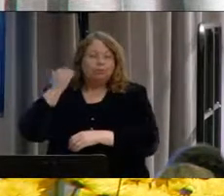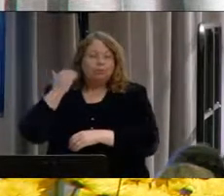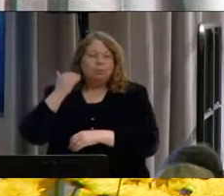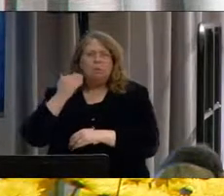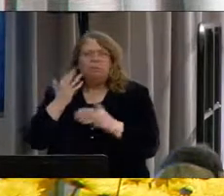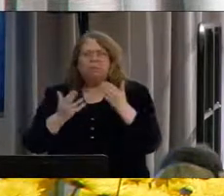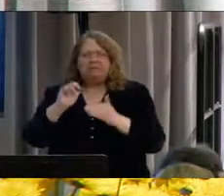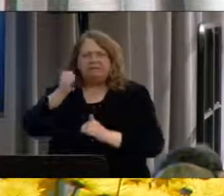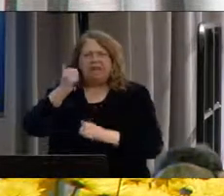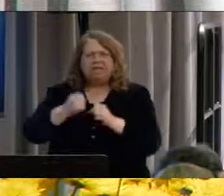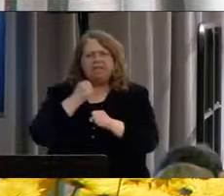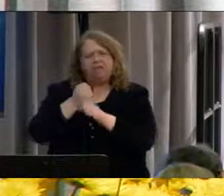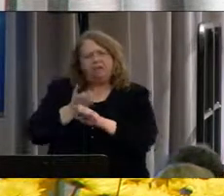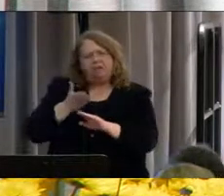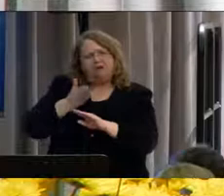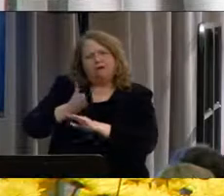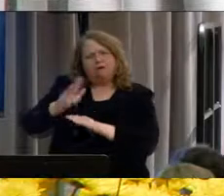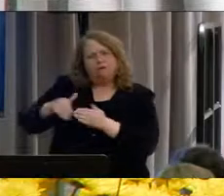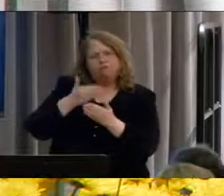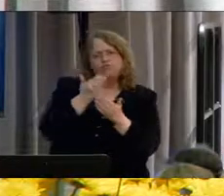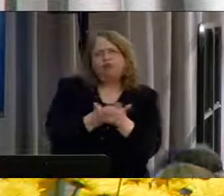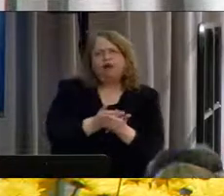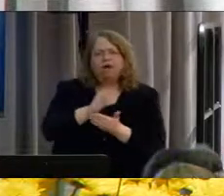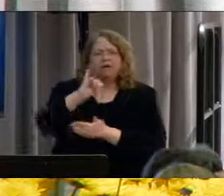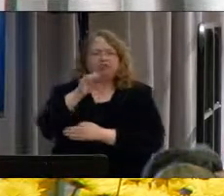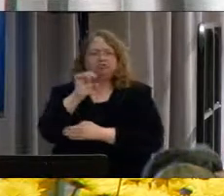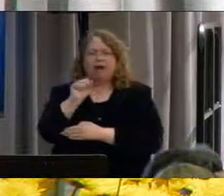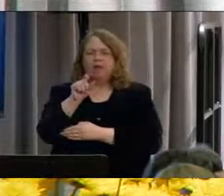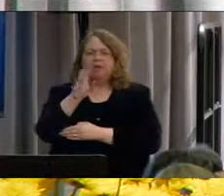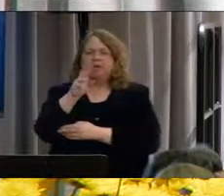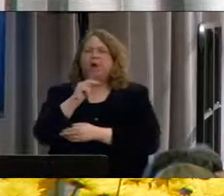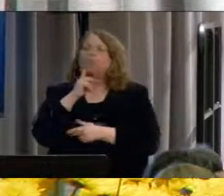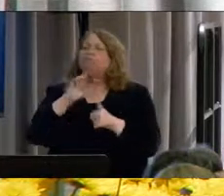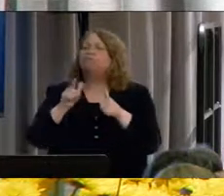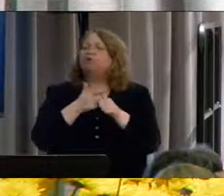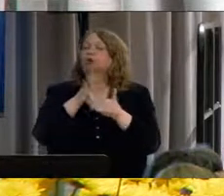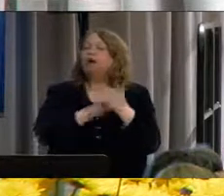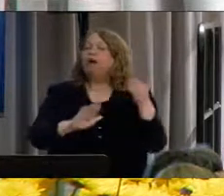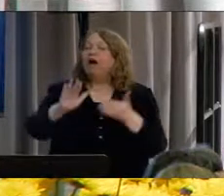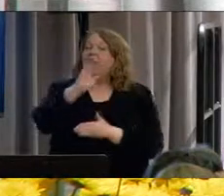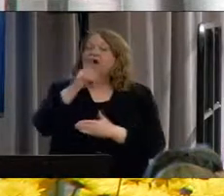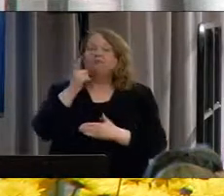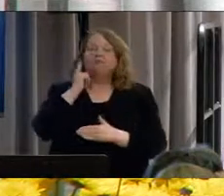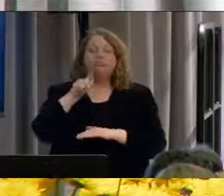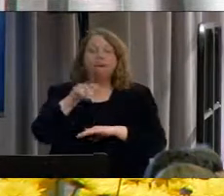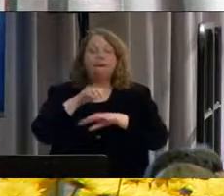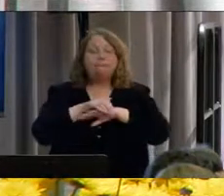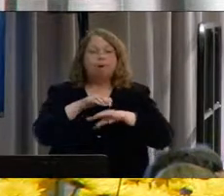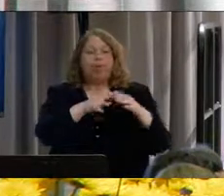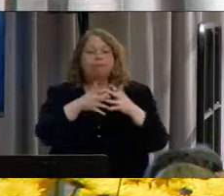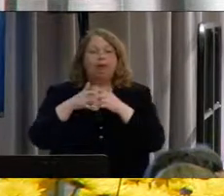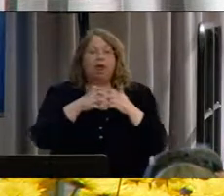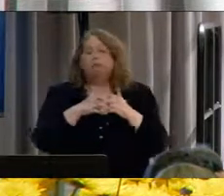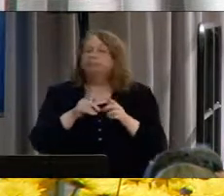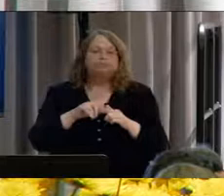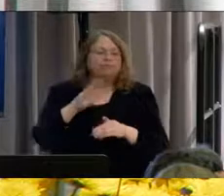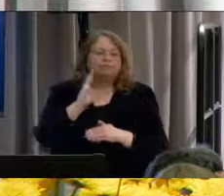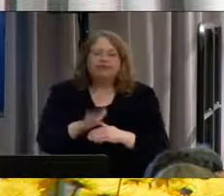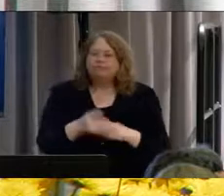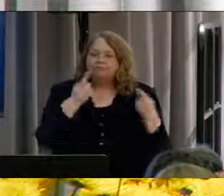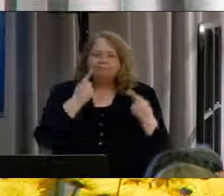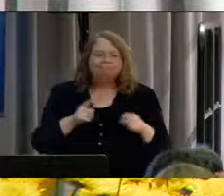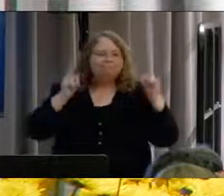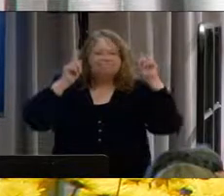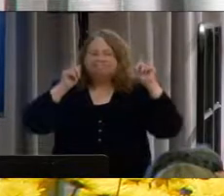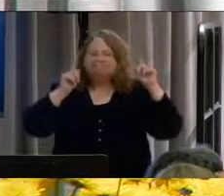at Jamestown. Would have been the very first college in what we call British America, but it never came to fruition.